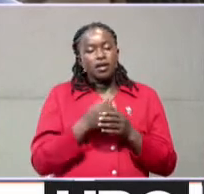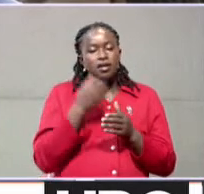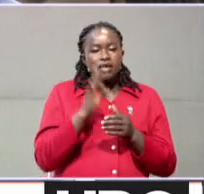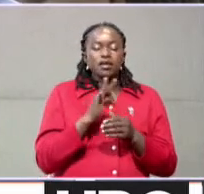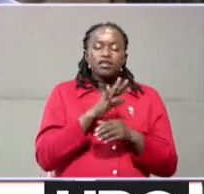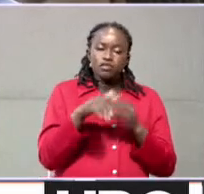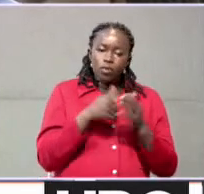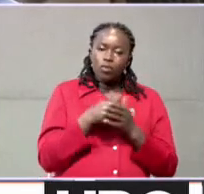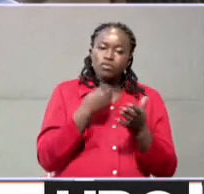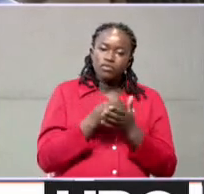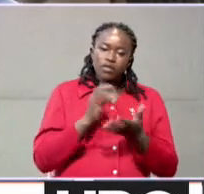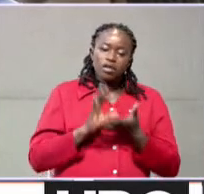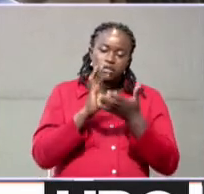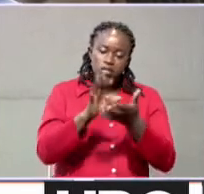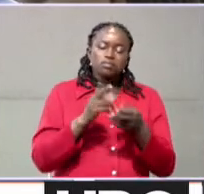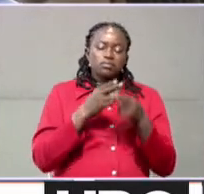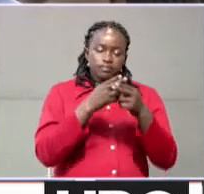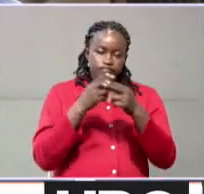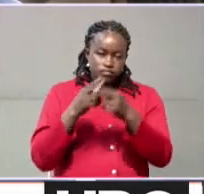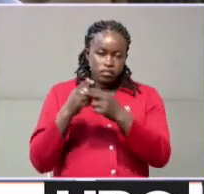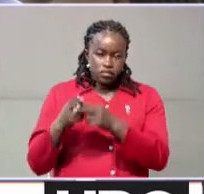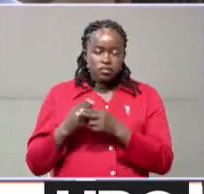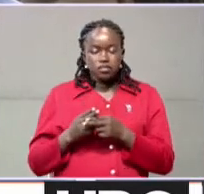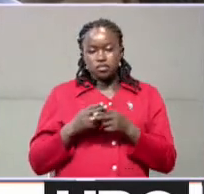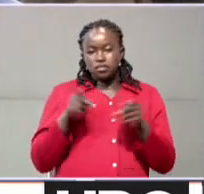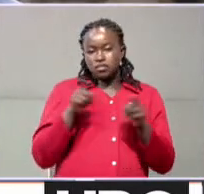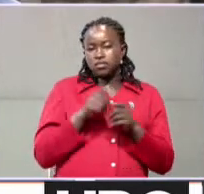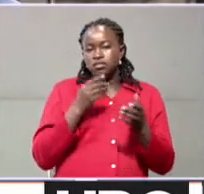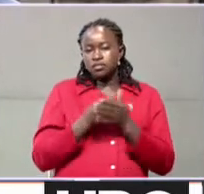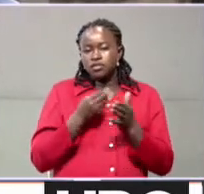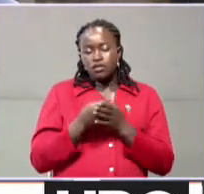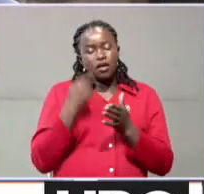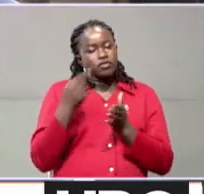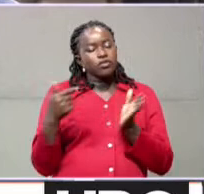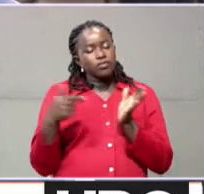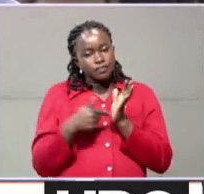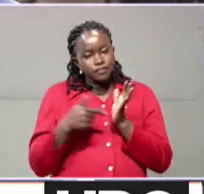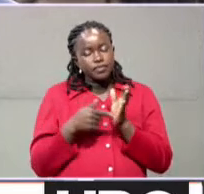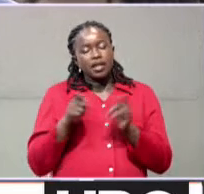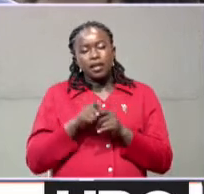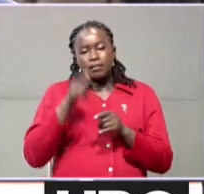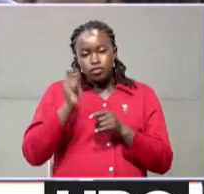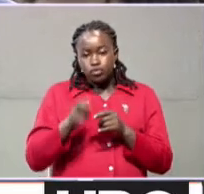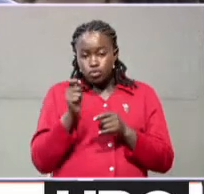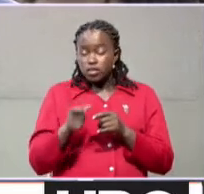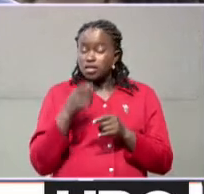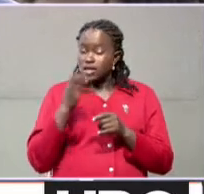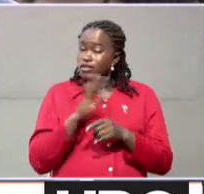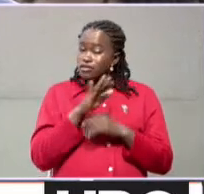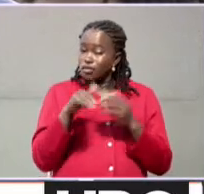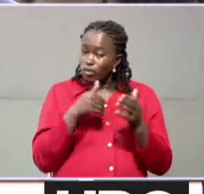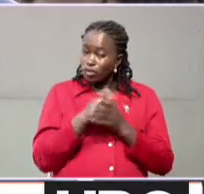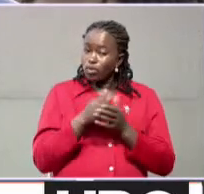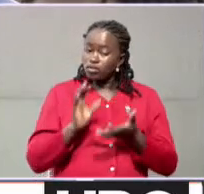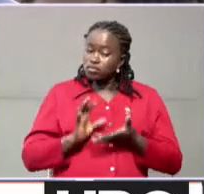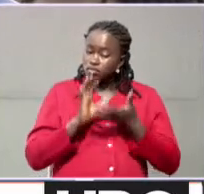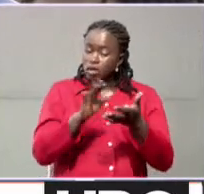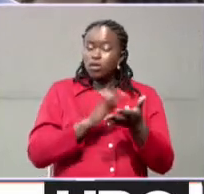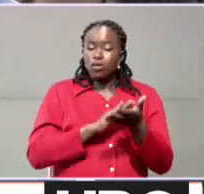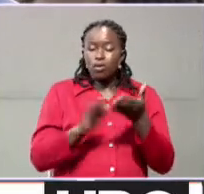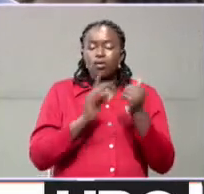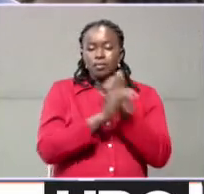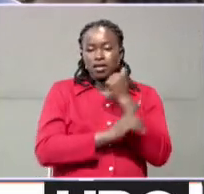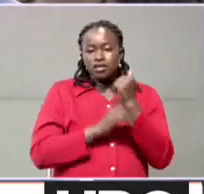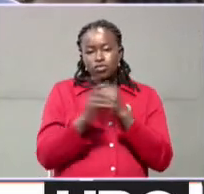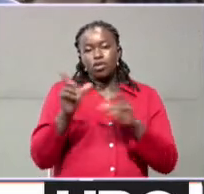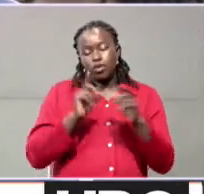funds directed to the revolving fund plus funds for gadgets and the tools were all released to hoima district local